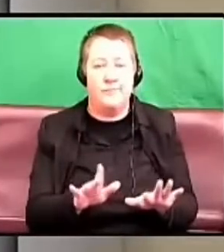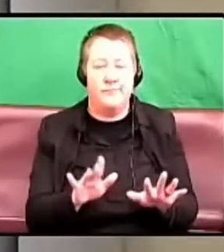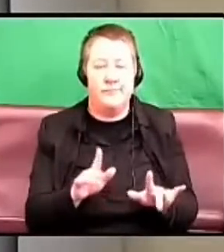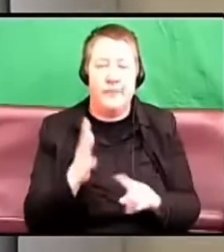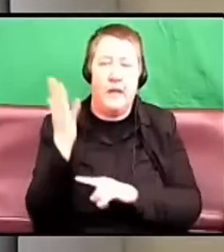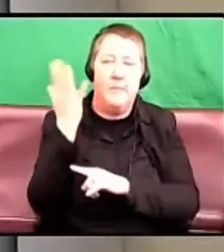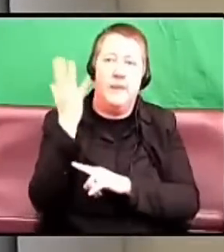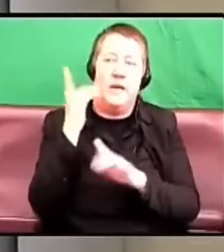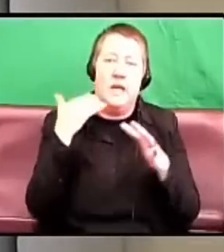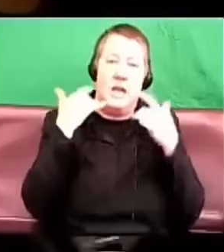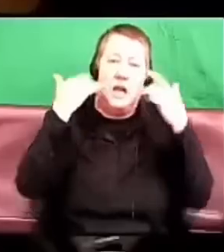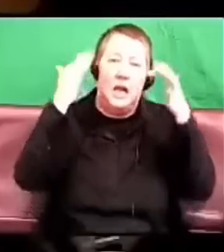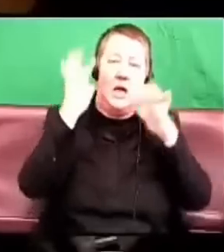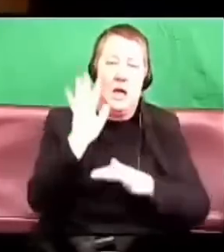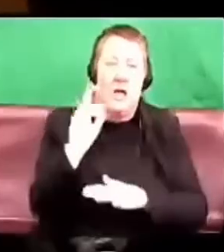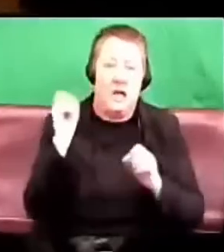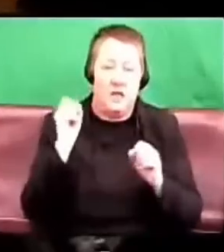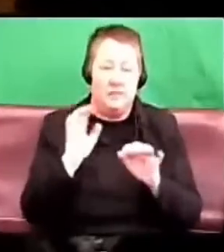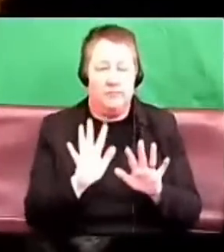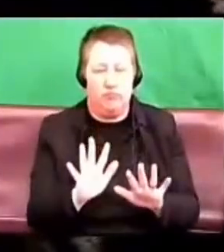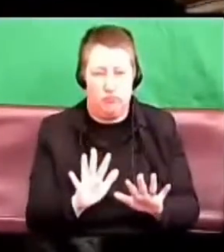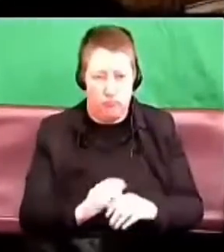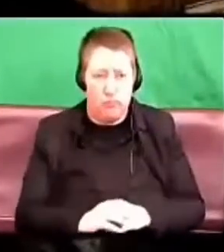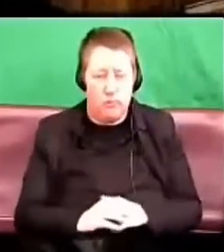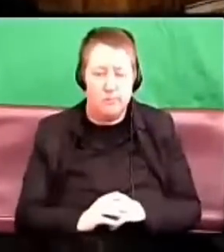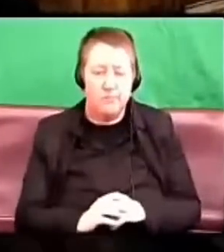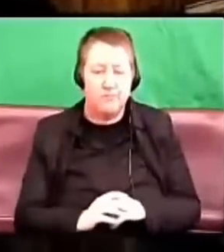drown the speaker, please.